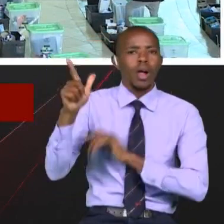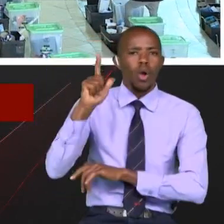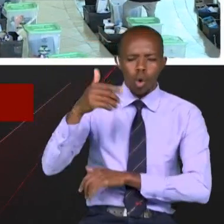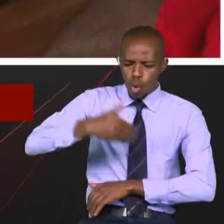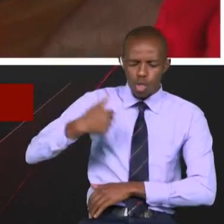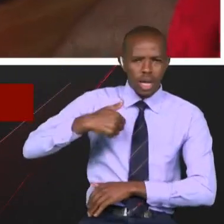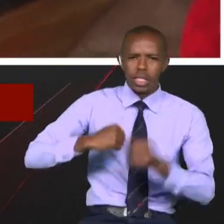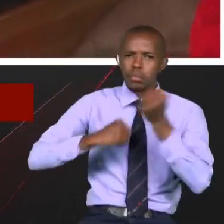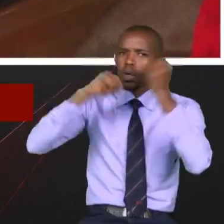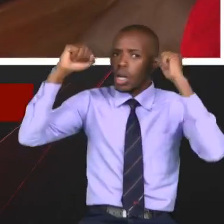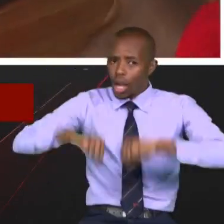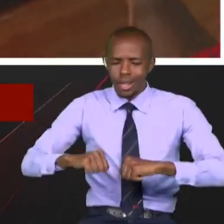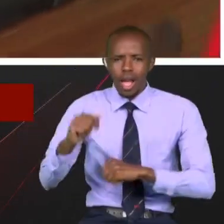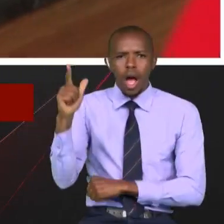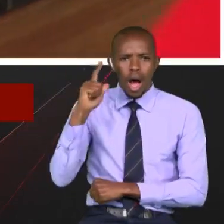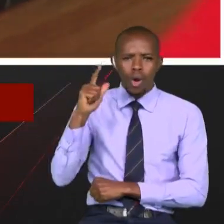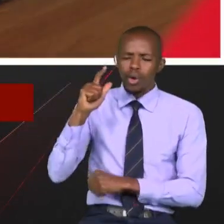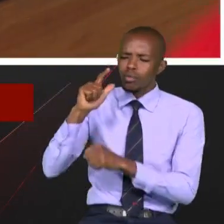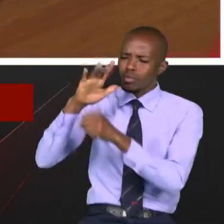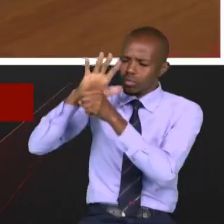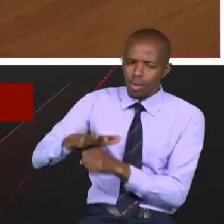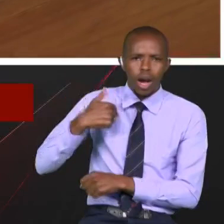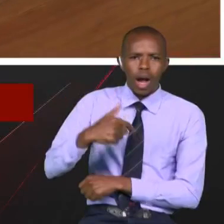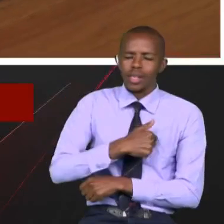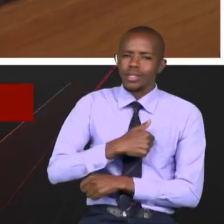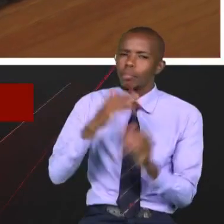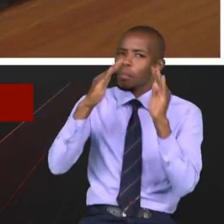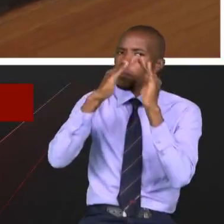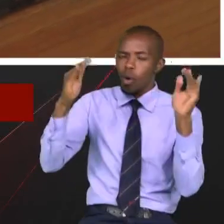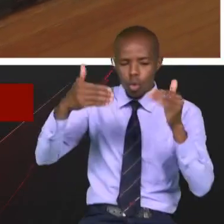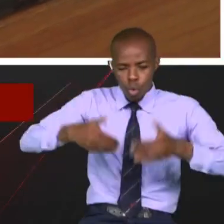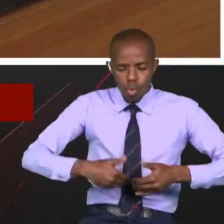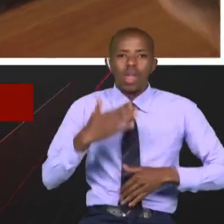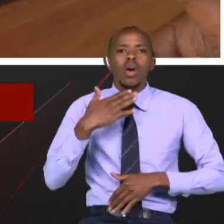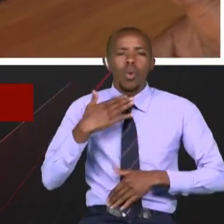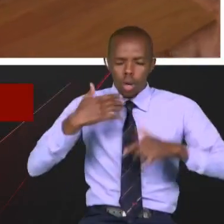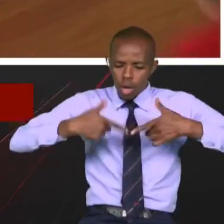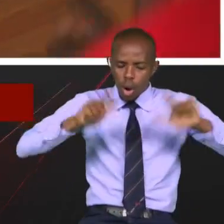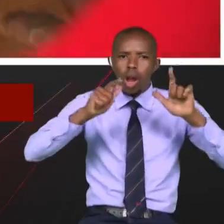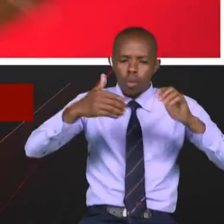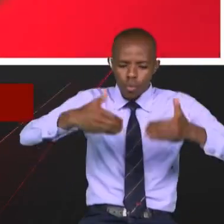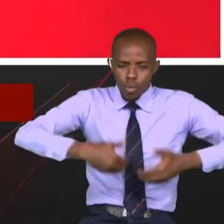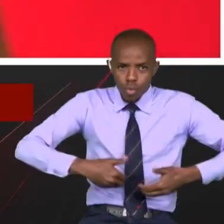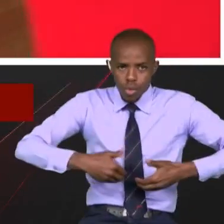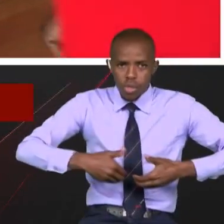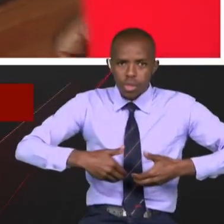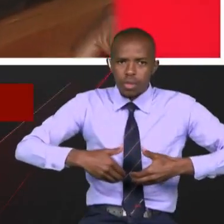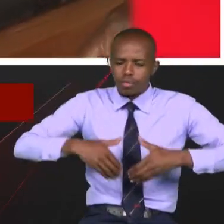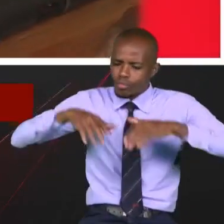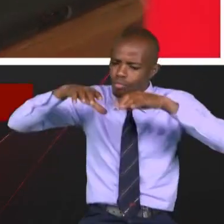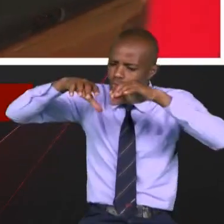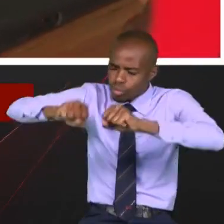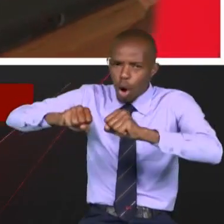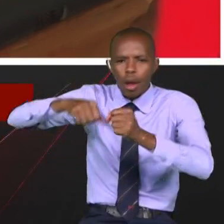can support. That is a law that marginalizes us further. So if you want to allow young people to get